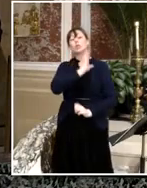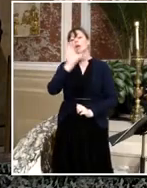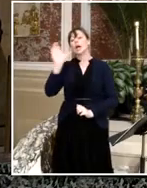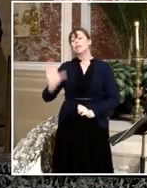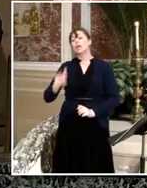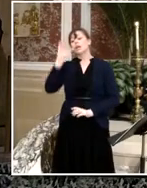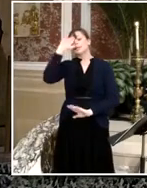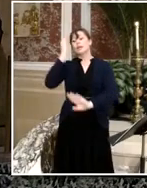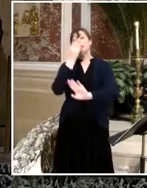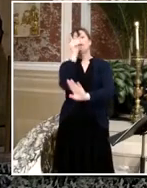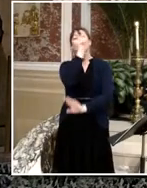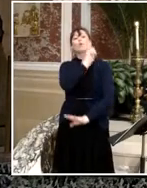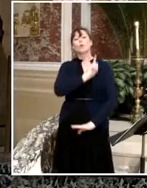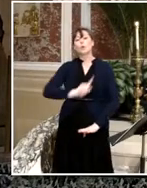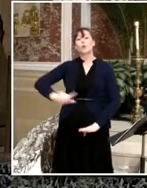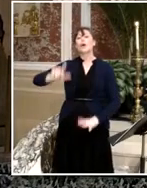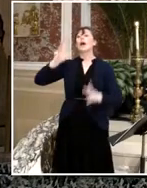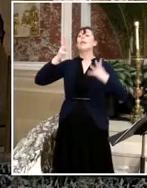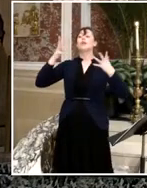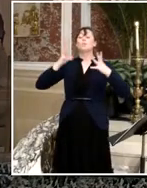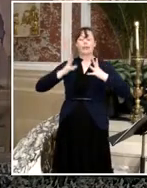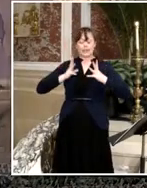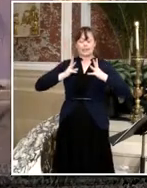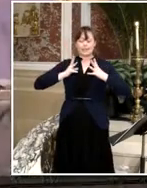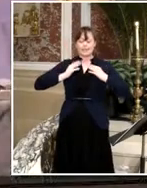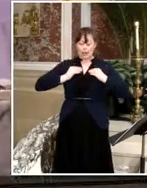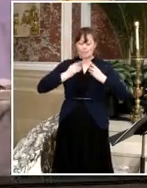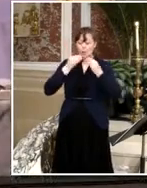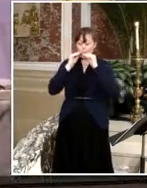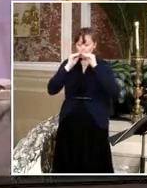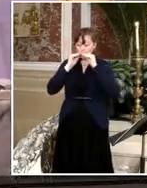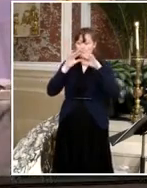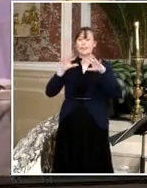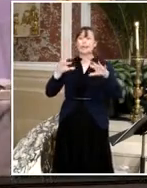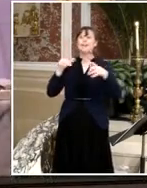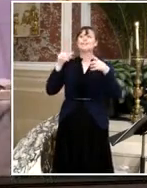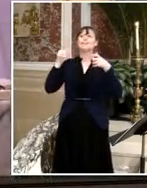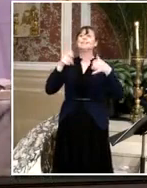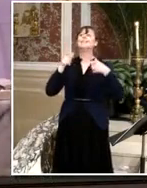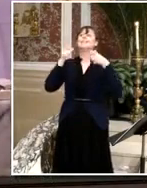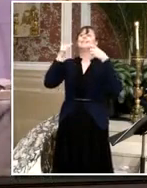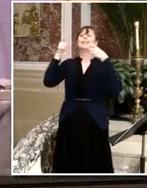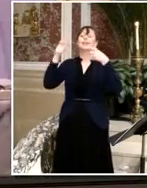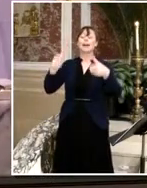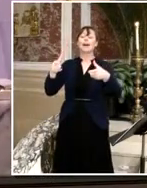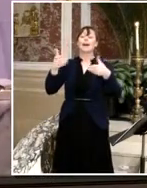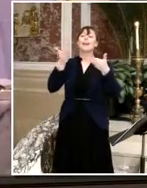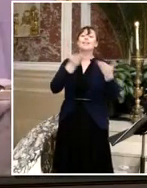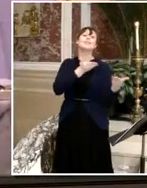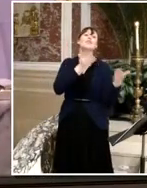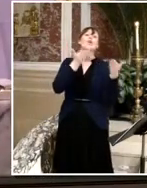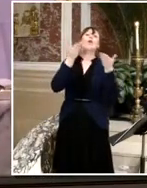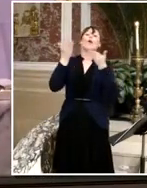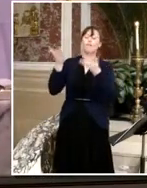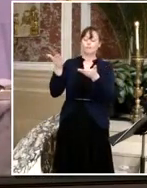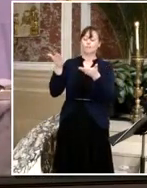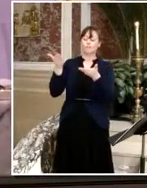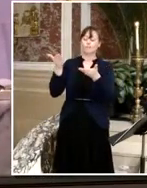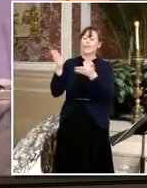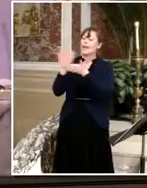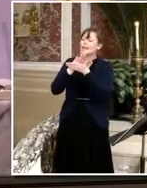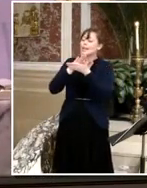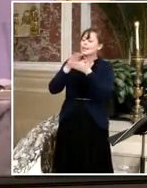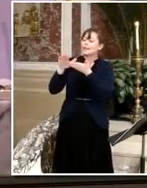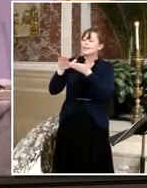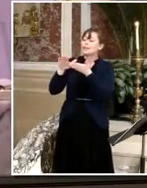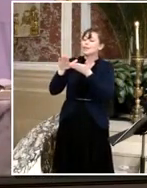Lord, that you accept and bless these gifts, these offerings, these holy